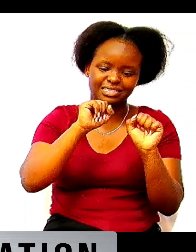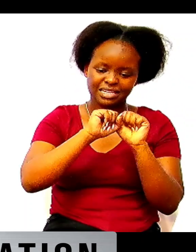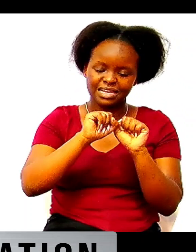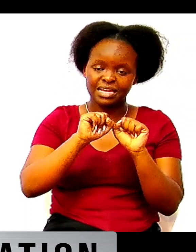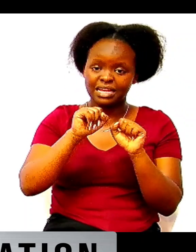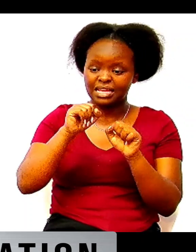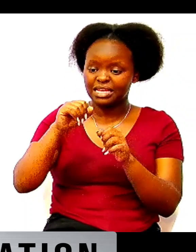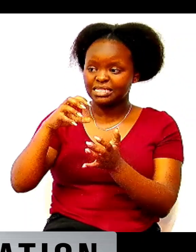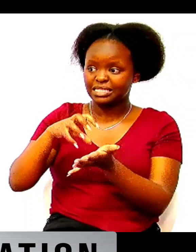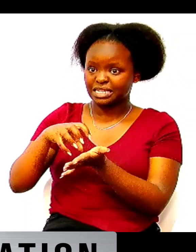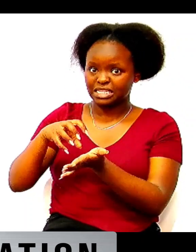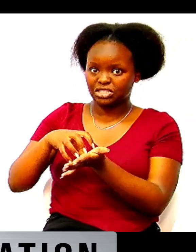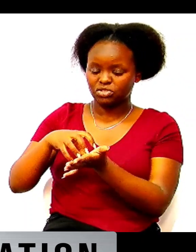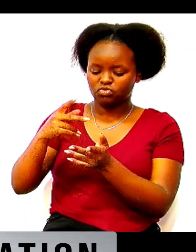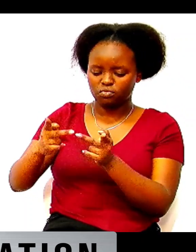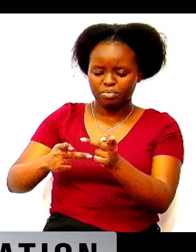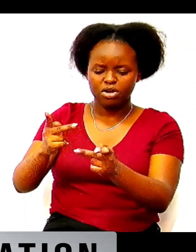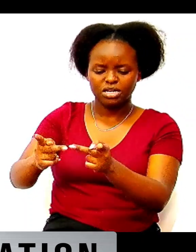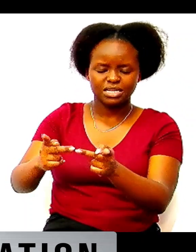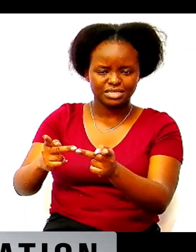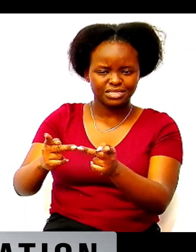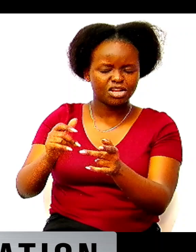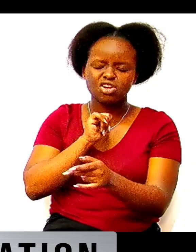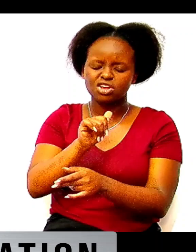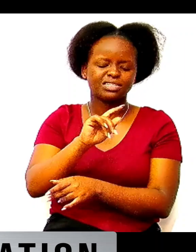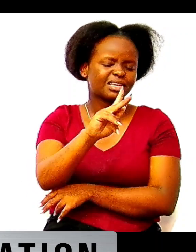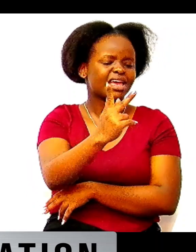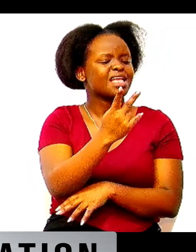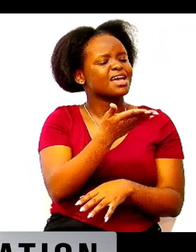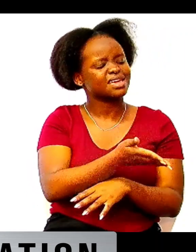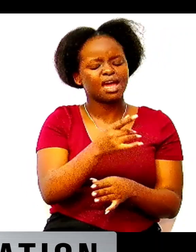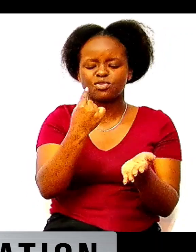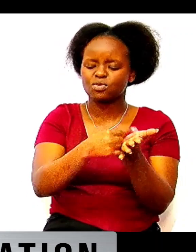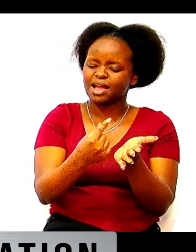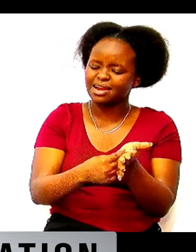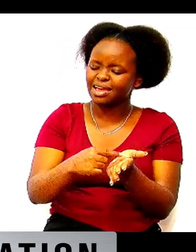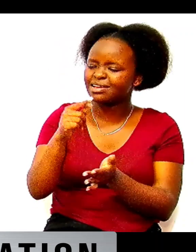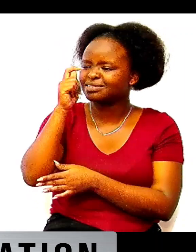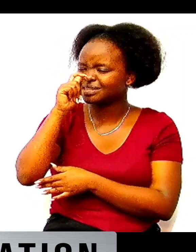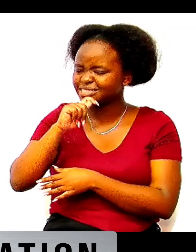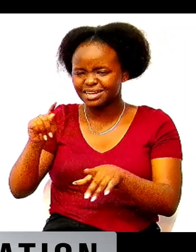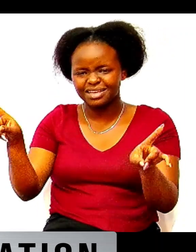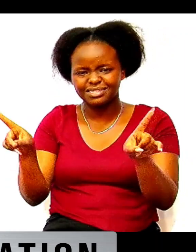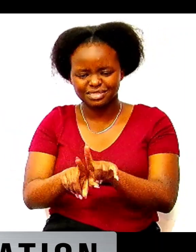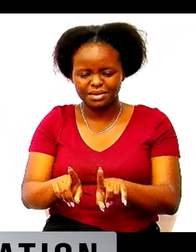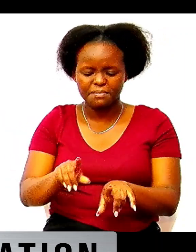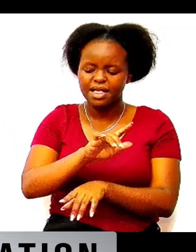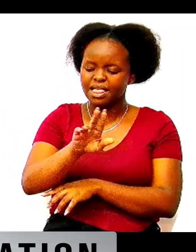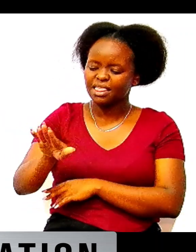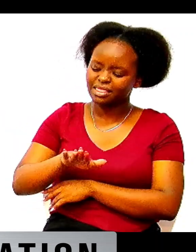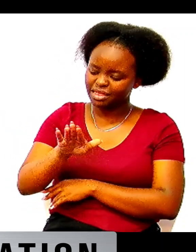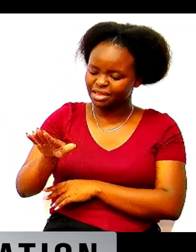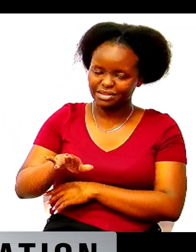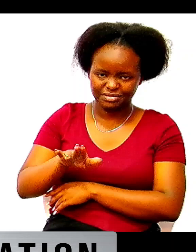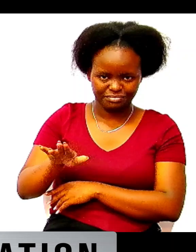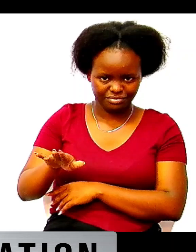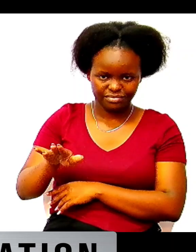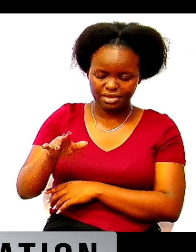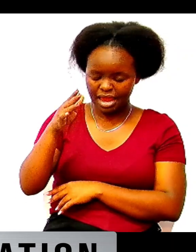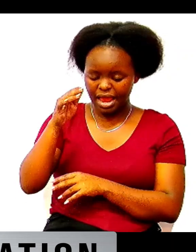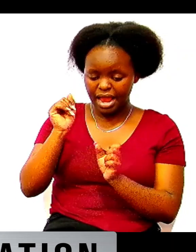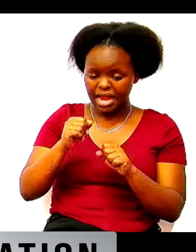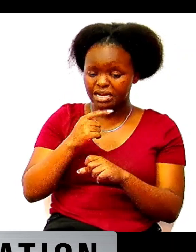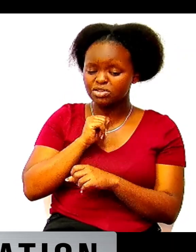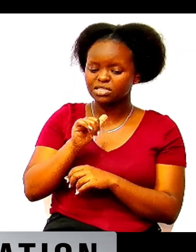in terms of democracy? Not just in Kenya, not just in Uganda, even in Tanzania, this region. Because we cannot have a